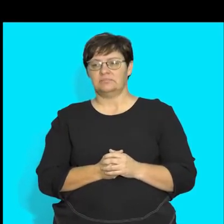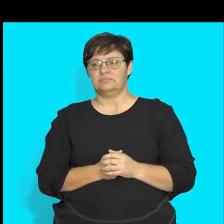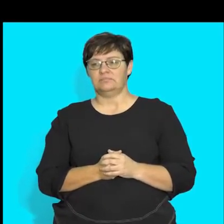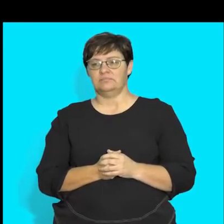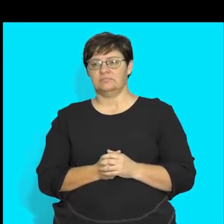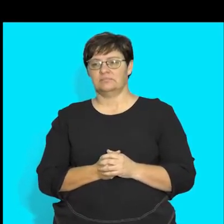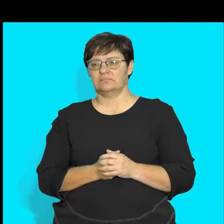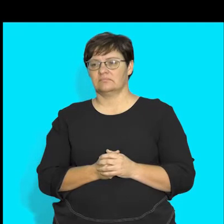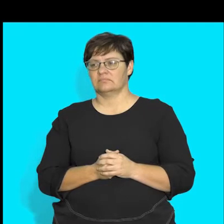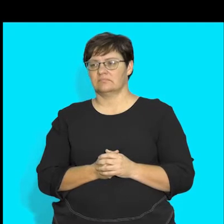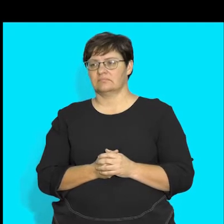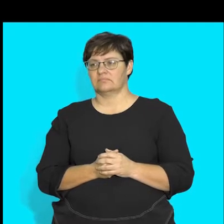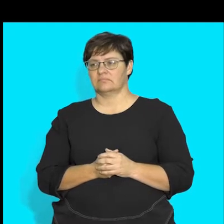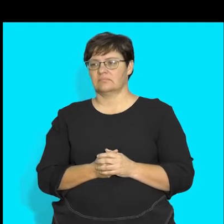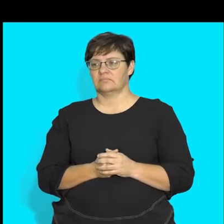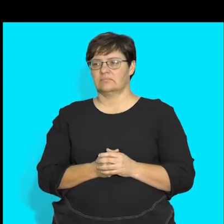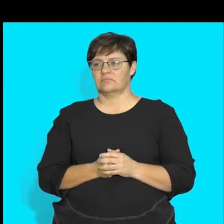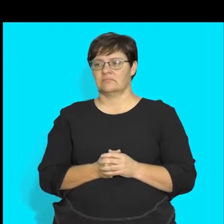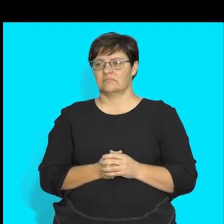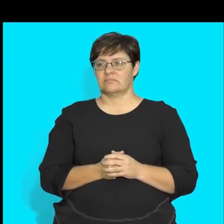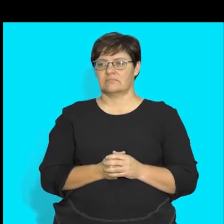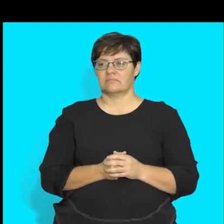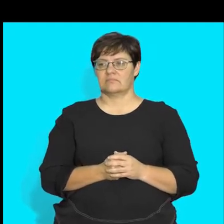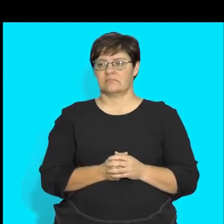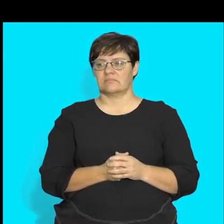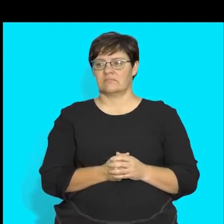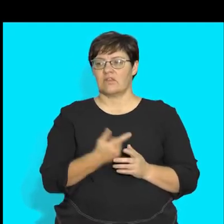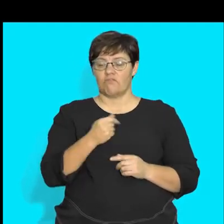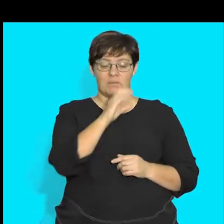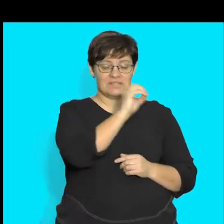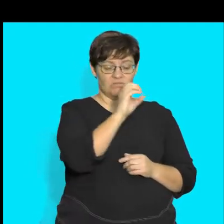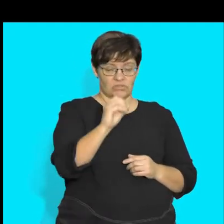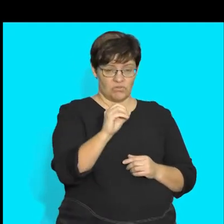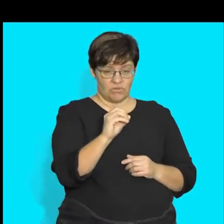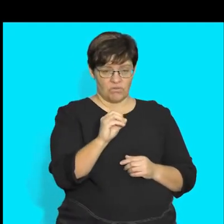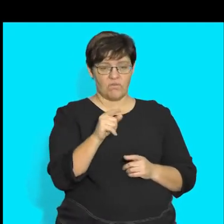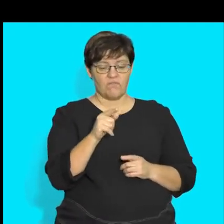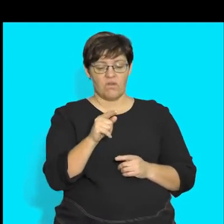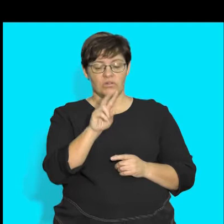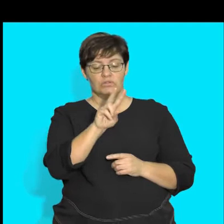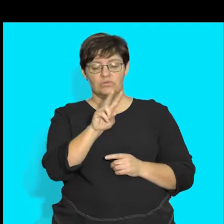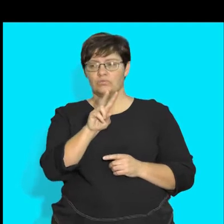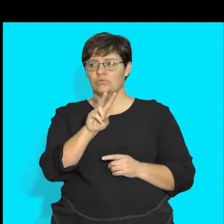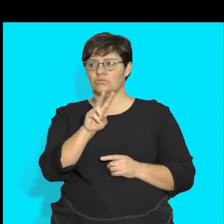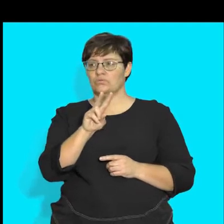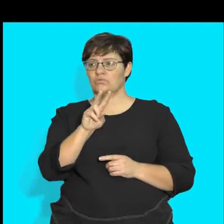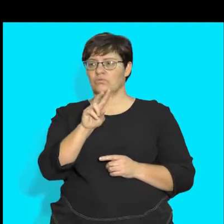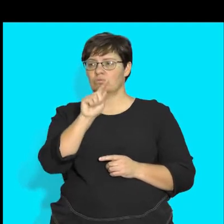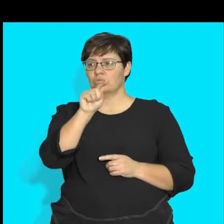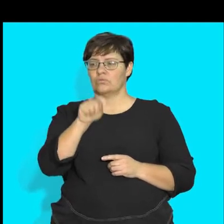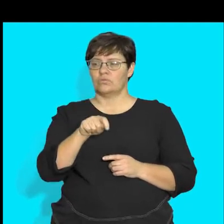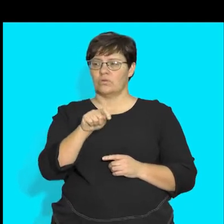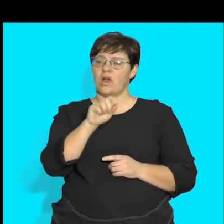let's do that. The gradient of the tangent, the radius from 0, 0, the center, 2, 3, 4. How